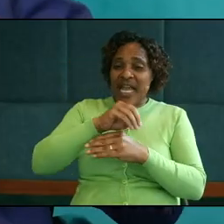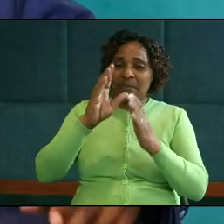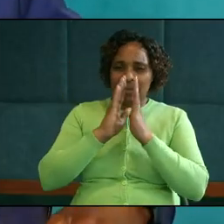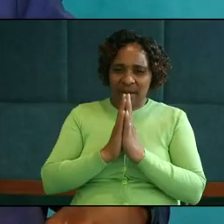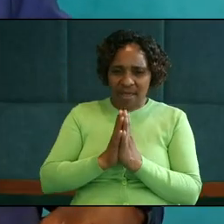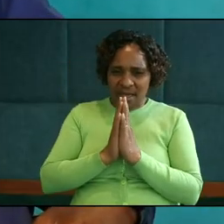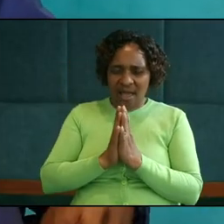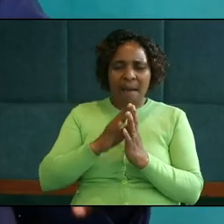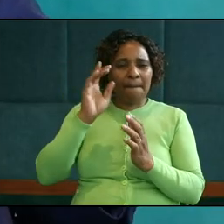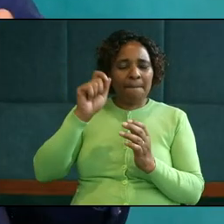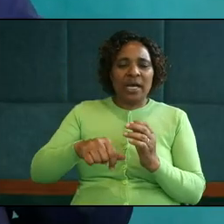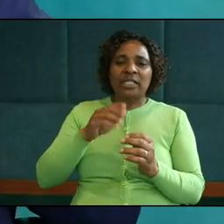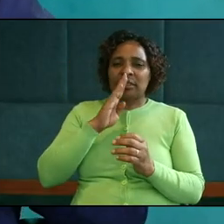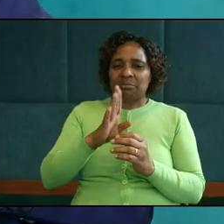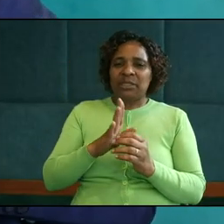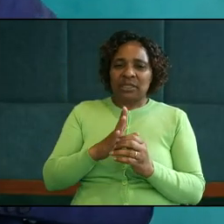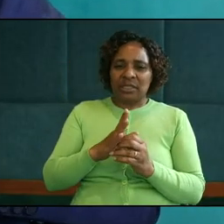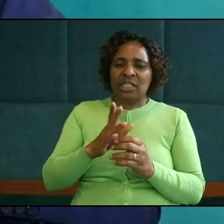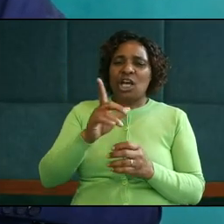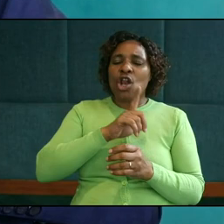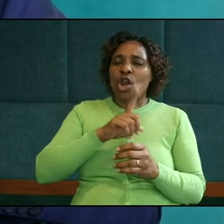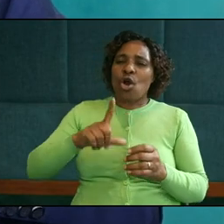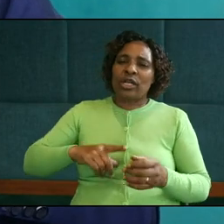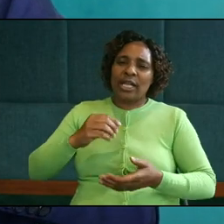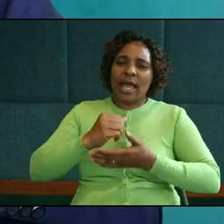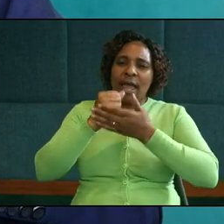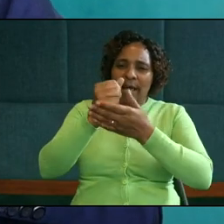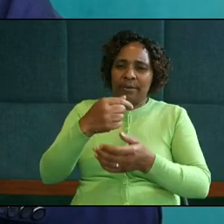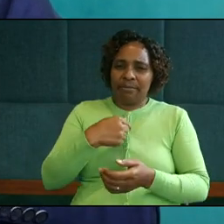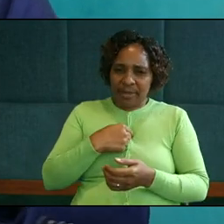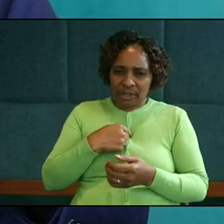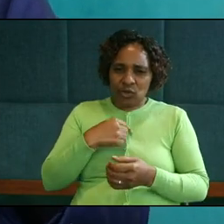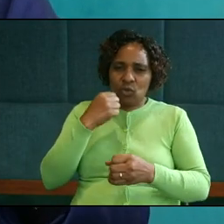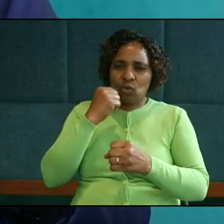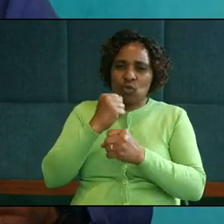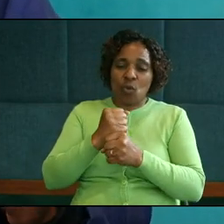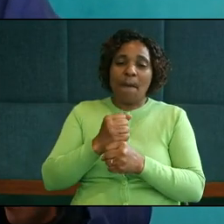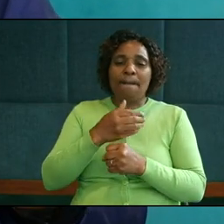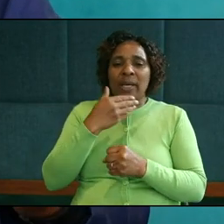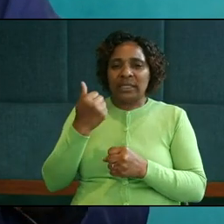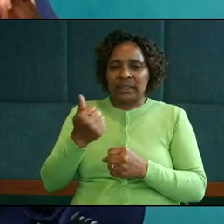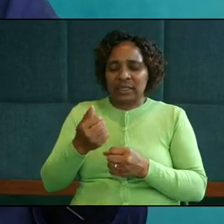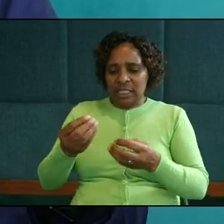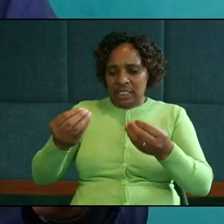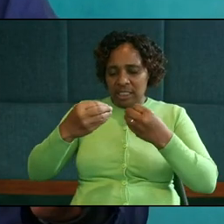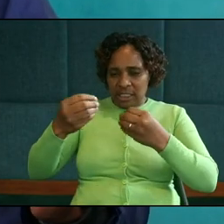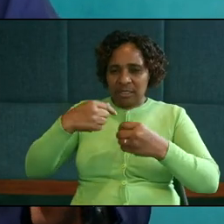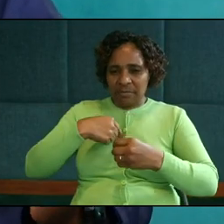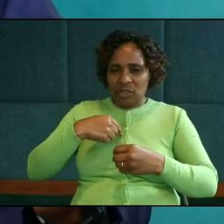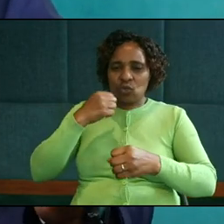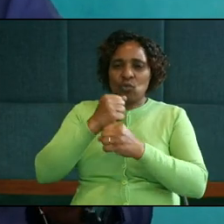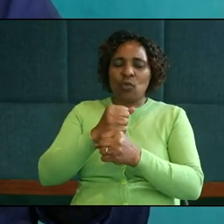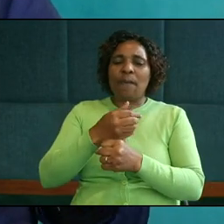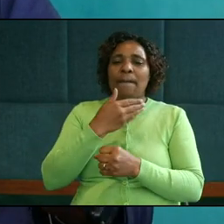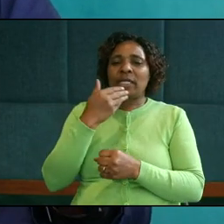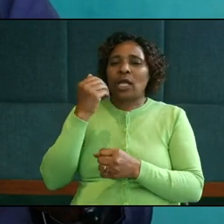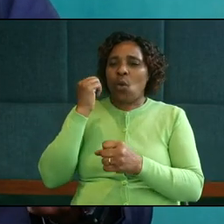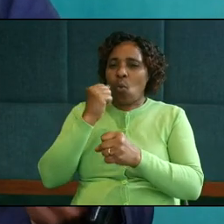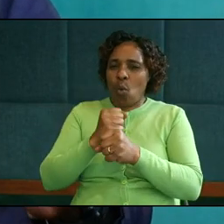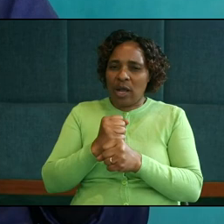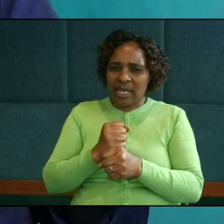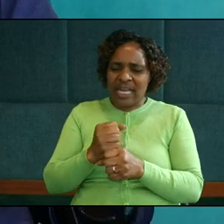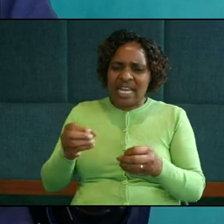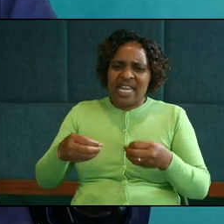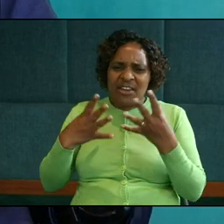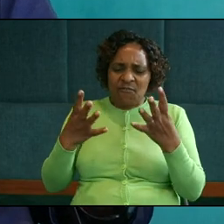our daily prayer should be, Lord, help me to do my best. Teach me how to do better work. Give me